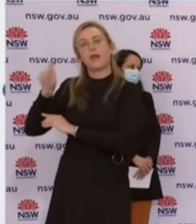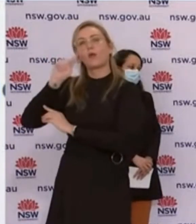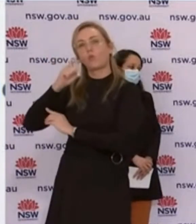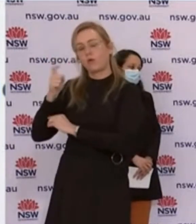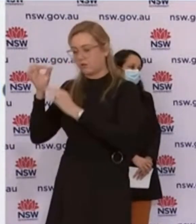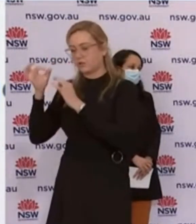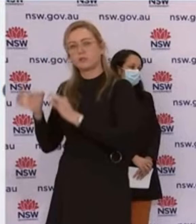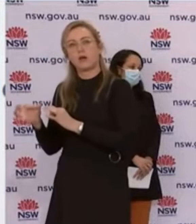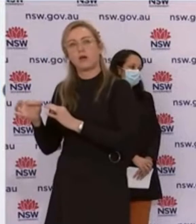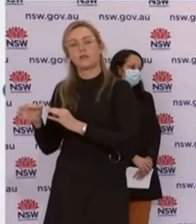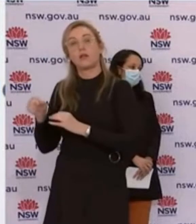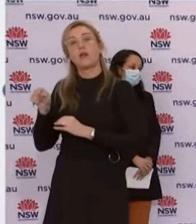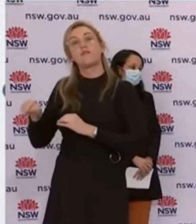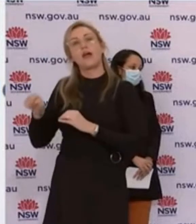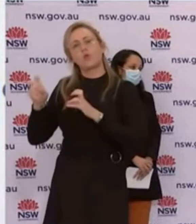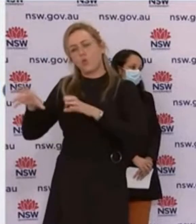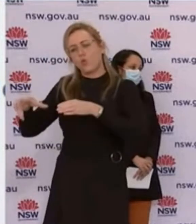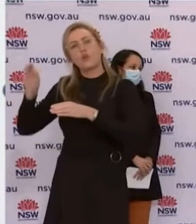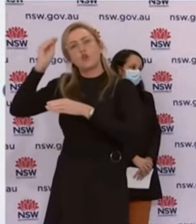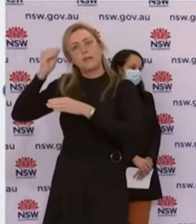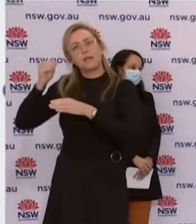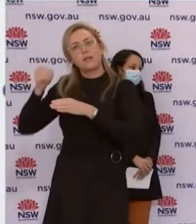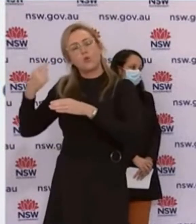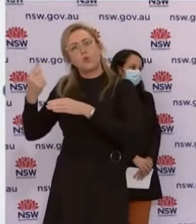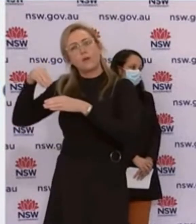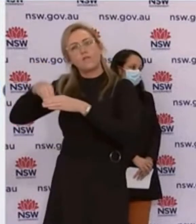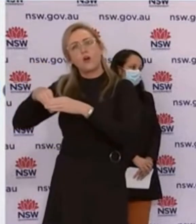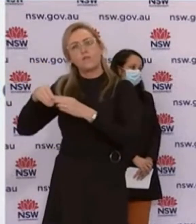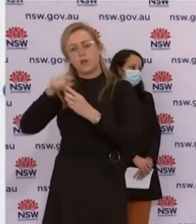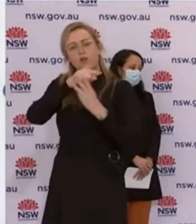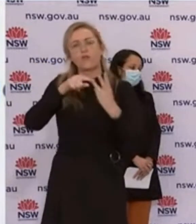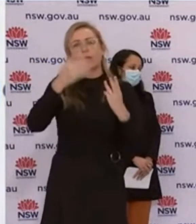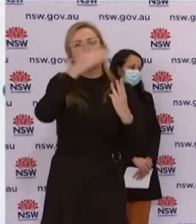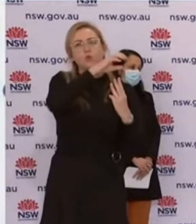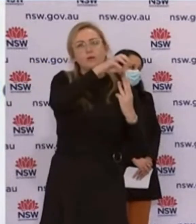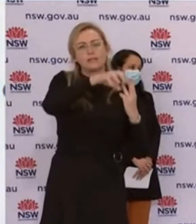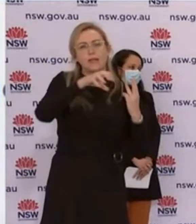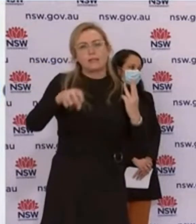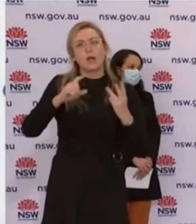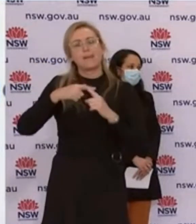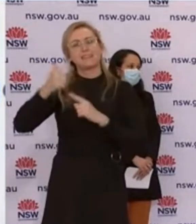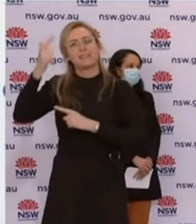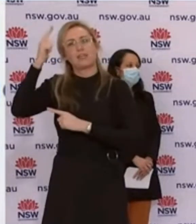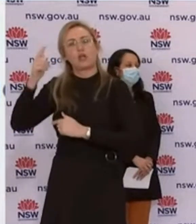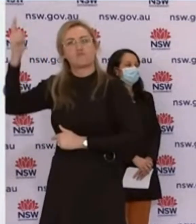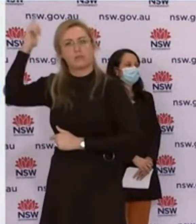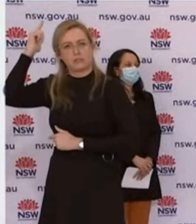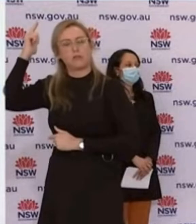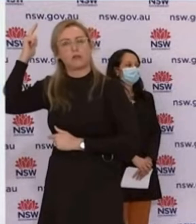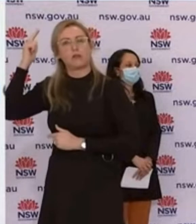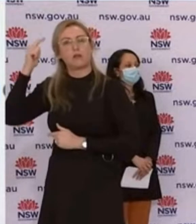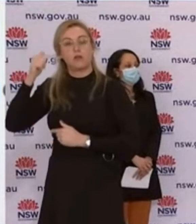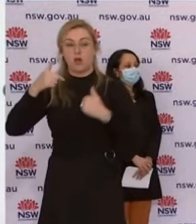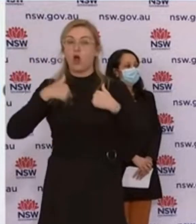government shortly. That COVID committee, I should say, is made up of representatives of all three school sectors and also teachers and principals. Look,